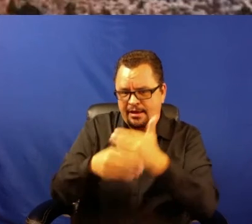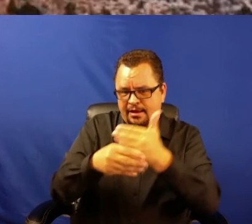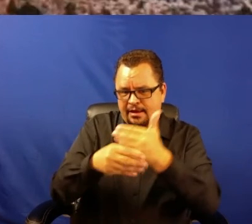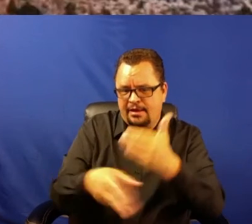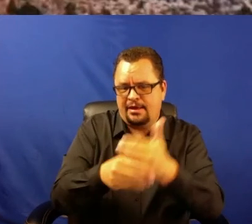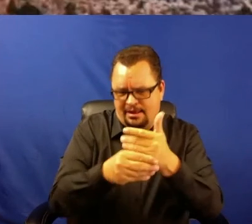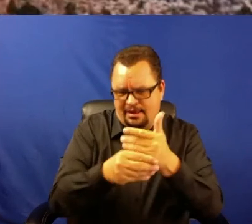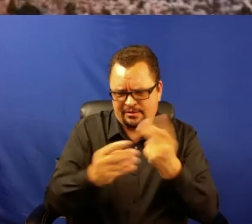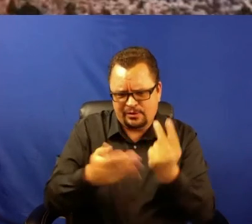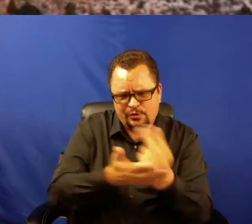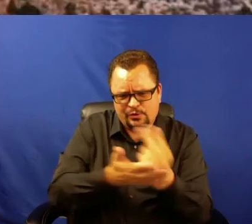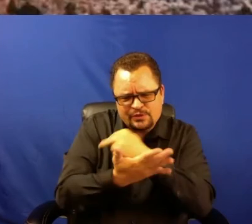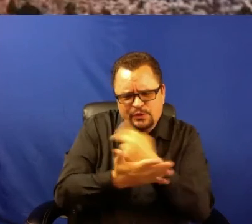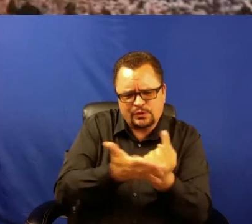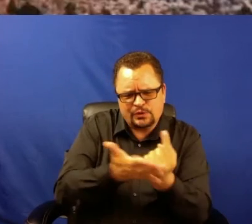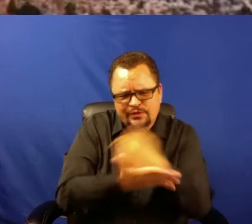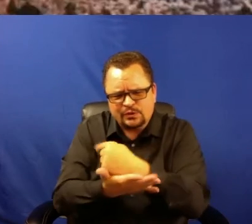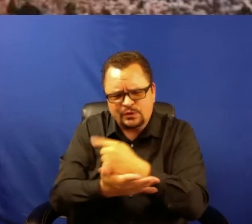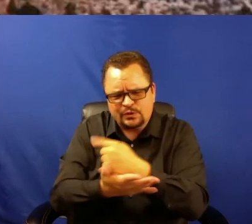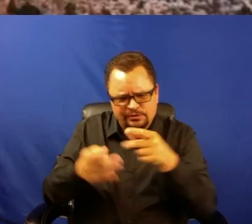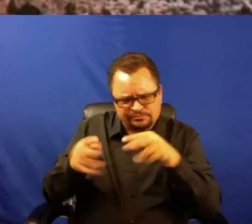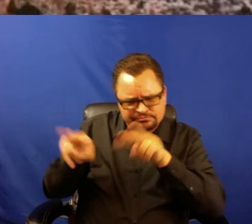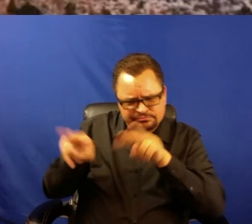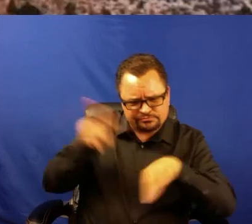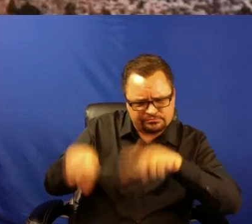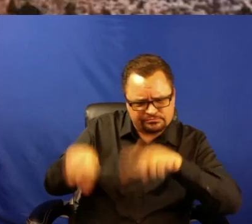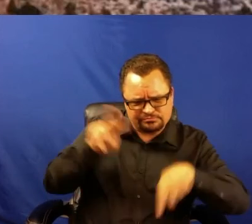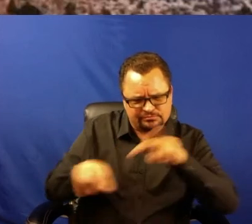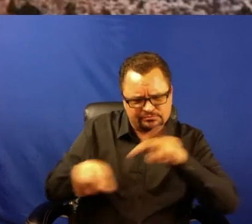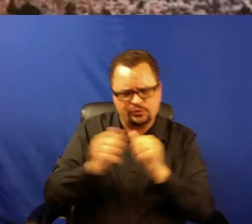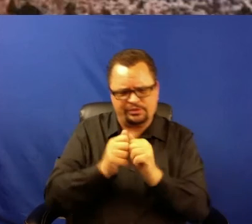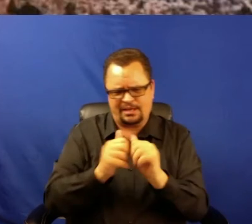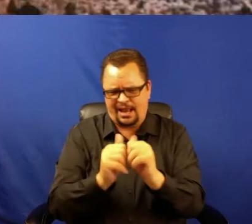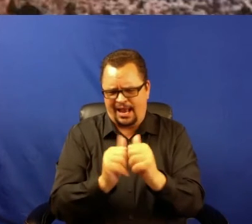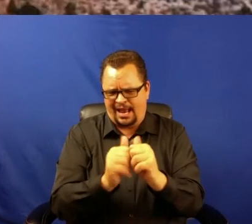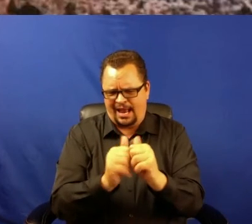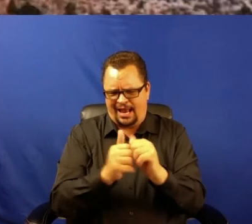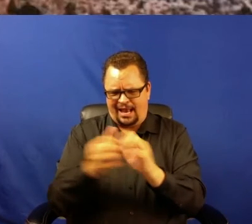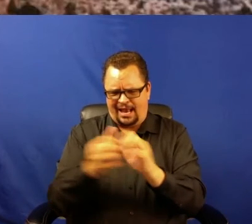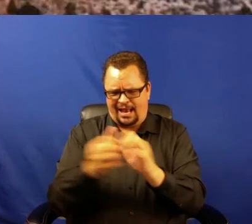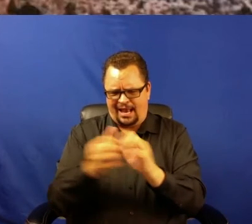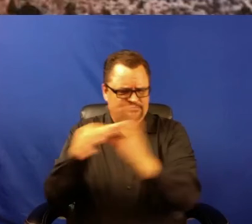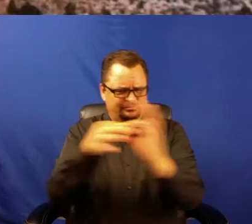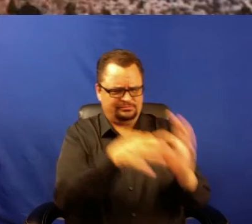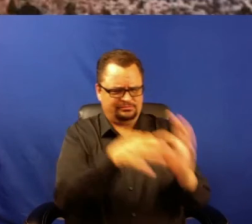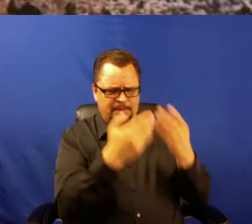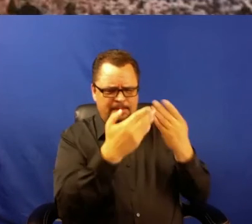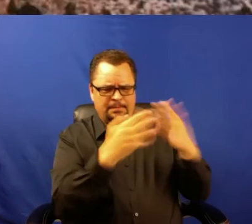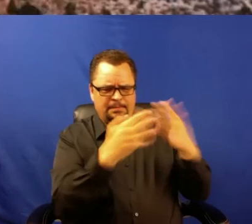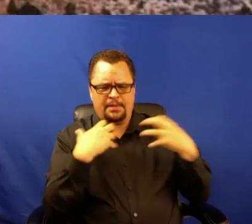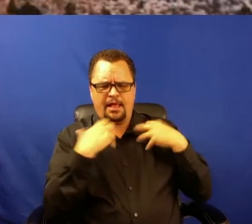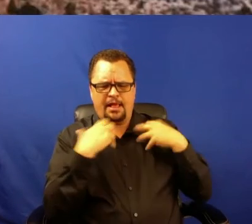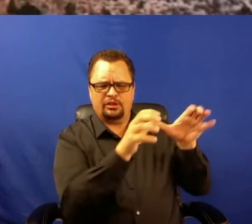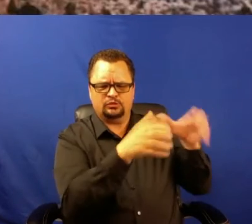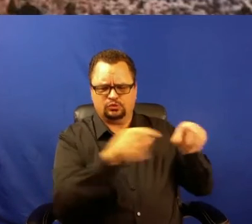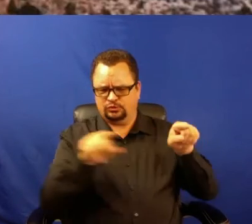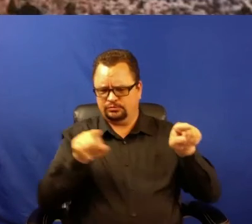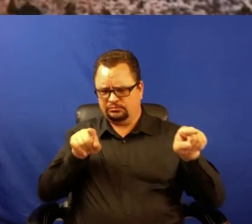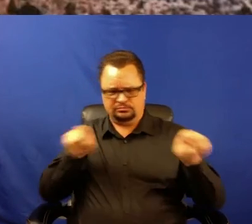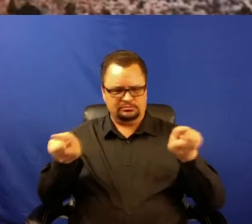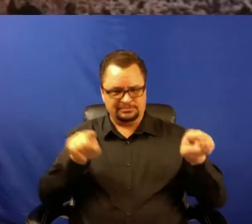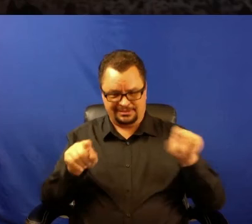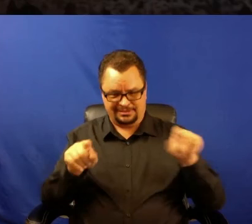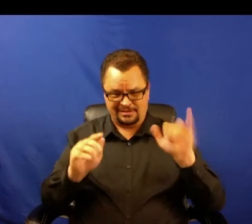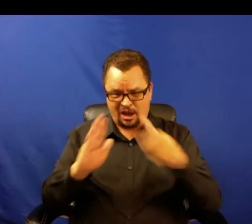to significance to the public health body. And we would appreciate any articles that you may come across that you find relevant. That we can. Claudia, you're